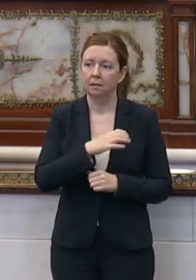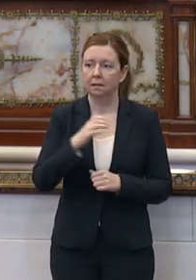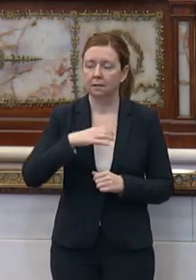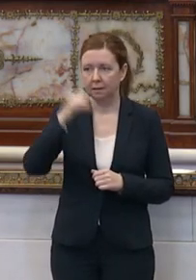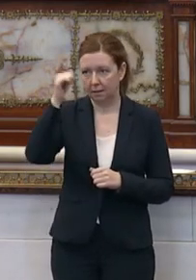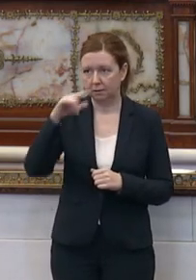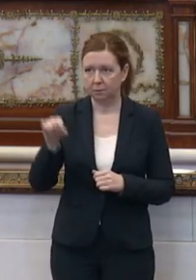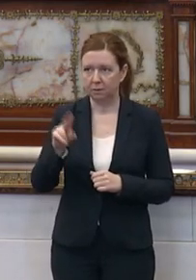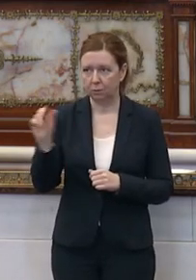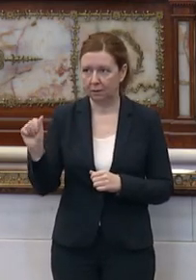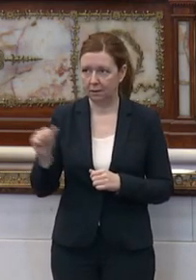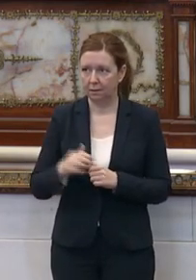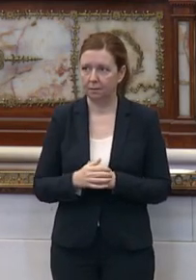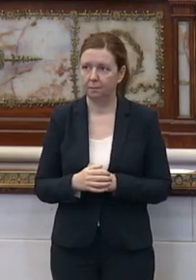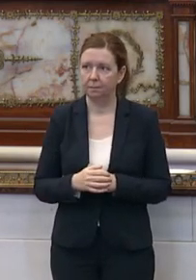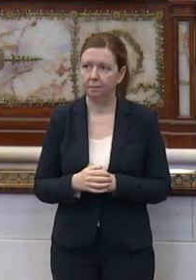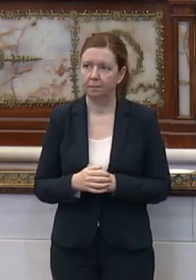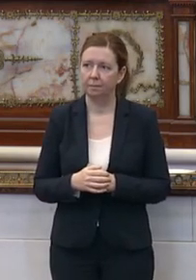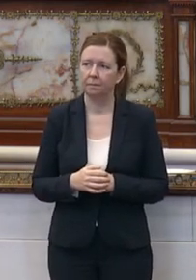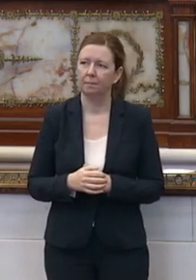Councilman Squilla?